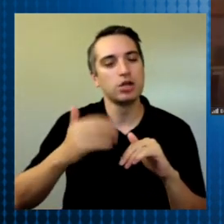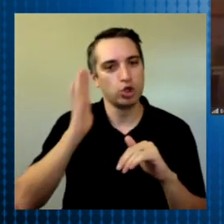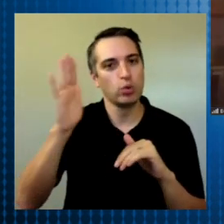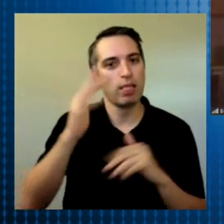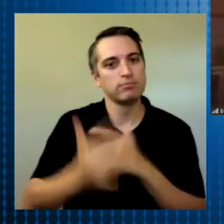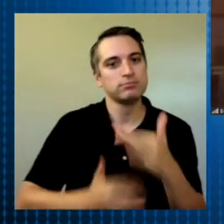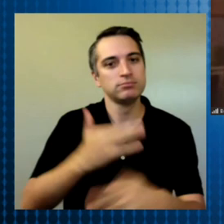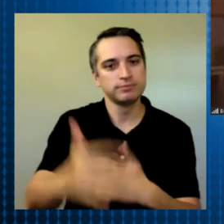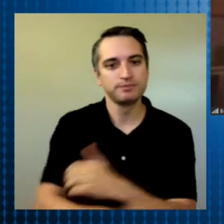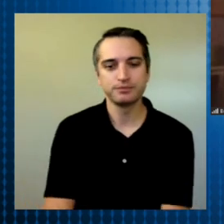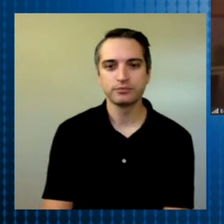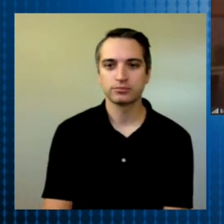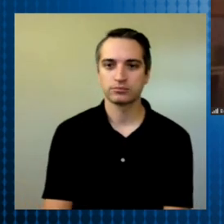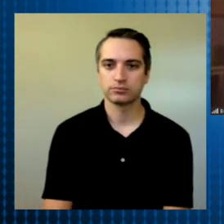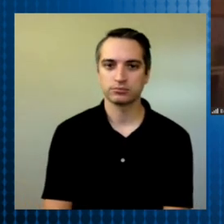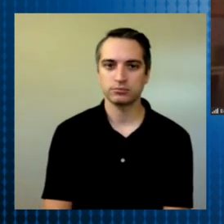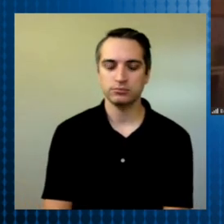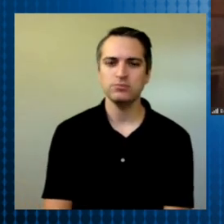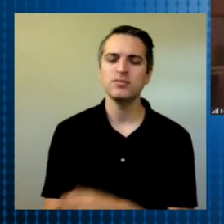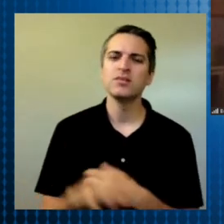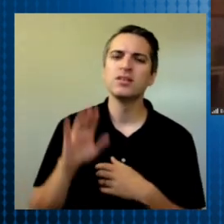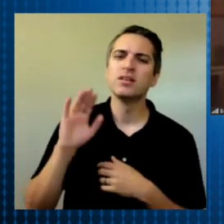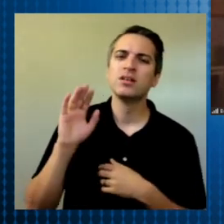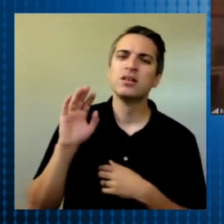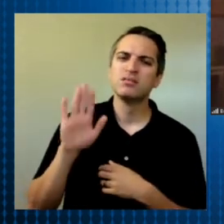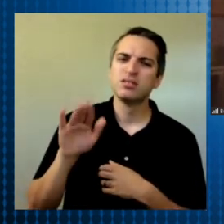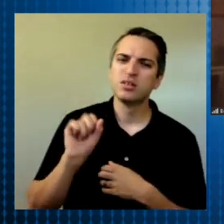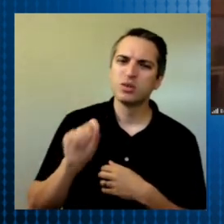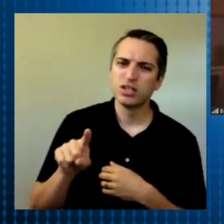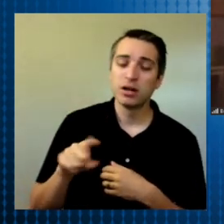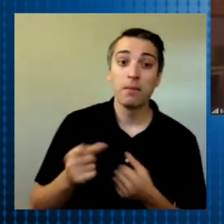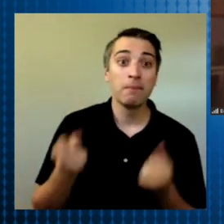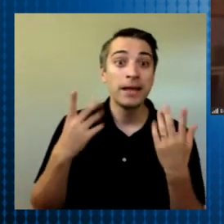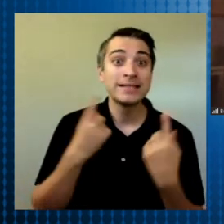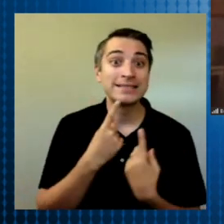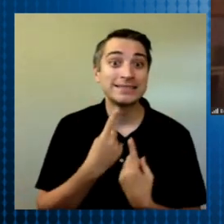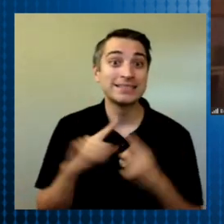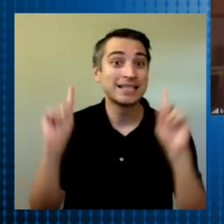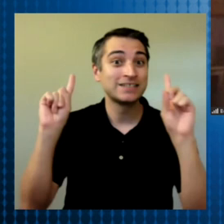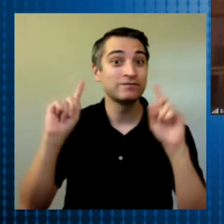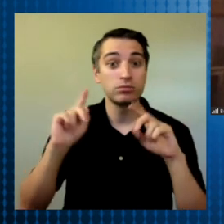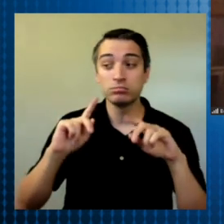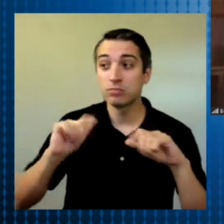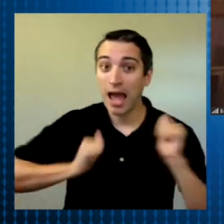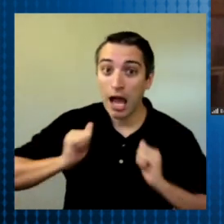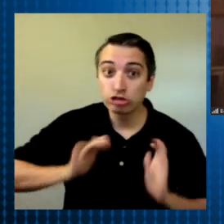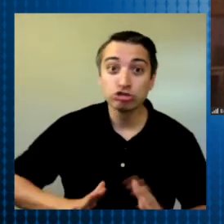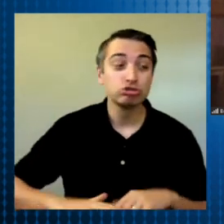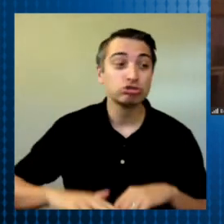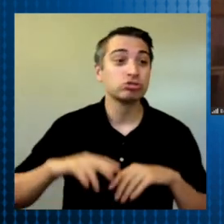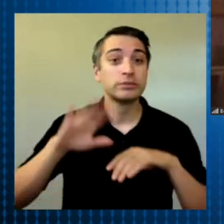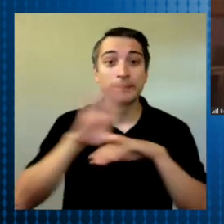professional athletes and actors who have come from our city, but very few come back and give back. What do